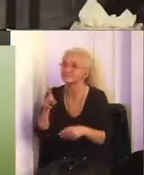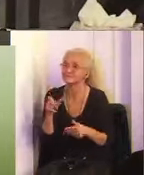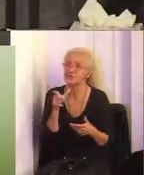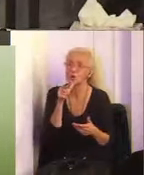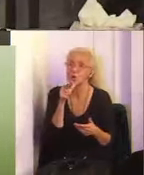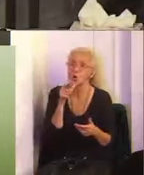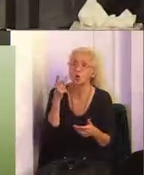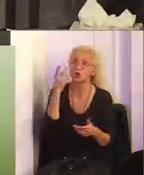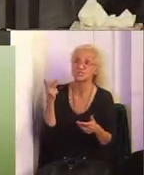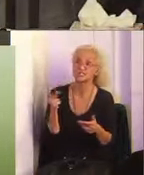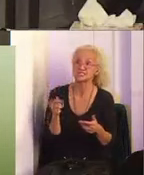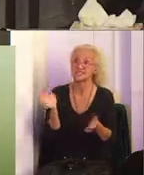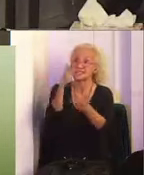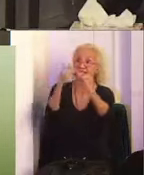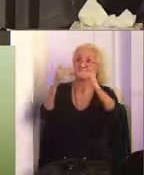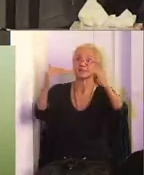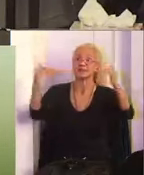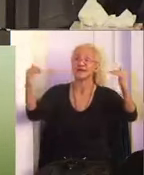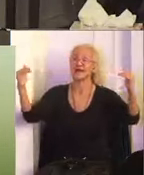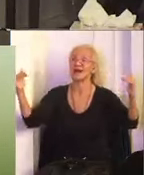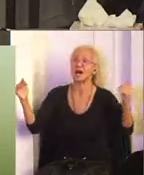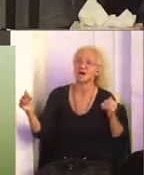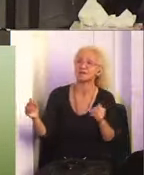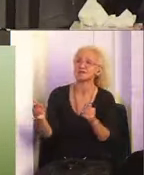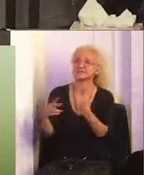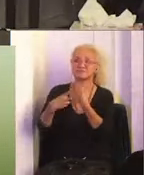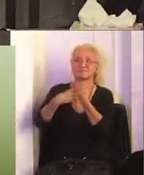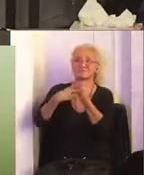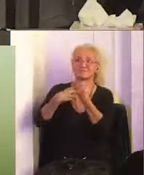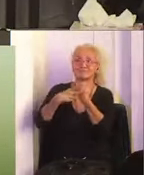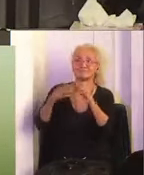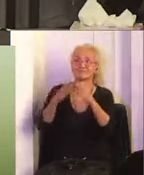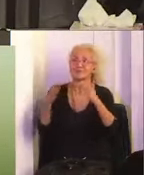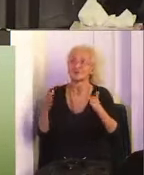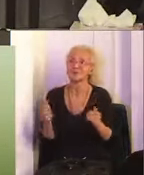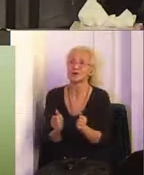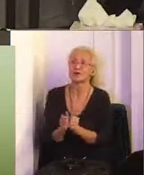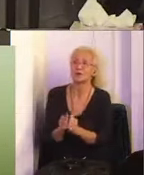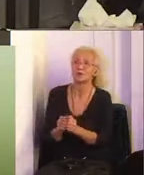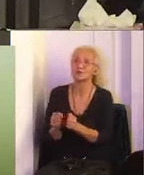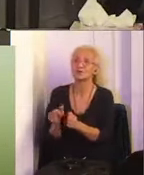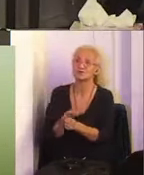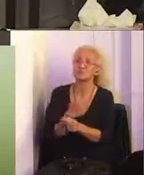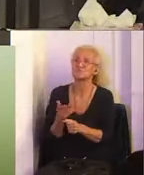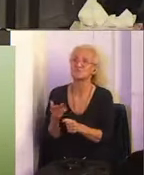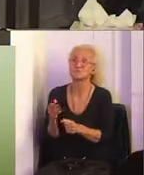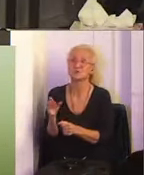Or sing heavenly storehouses laden with snow.